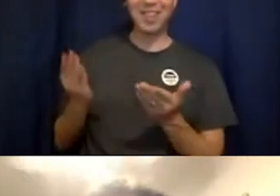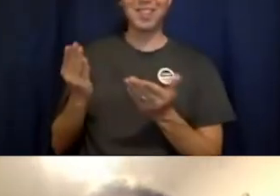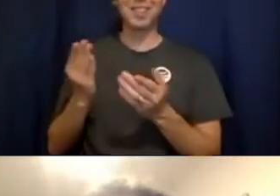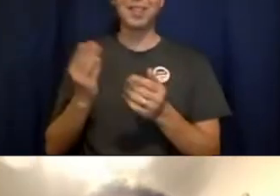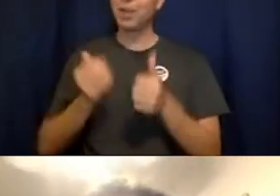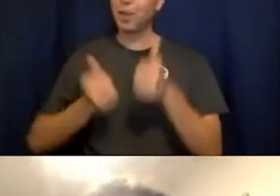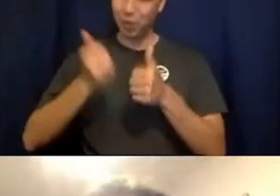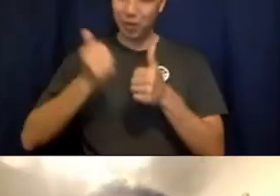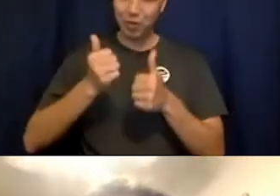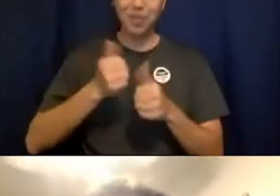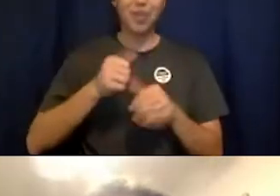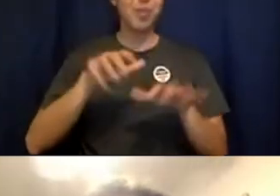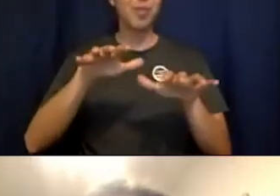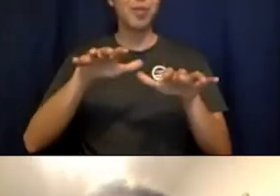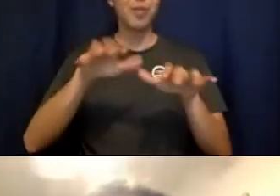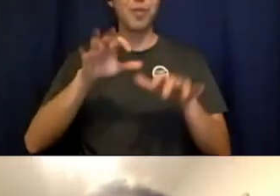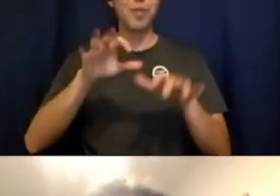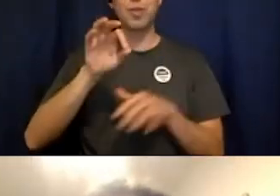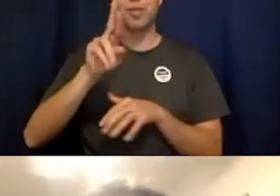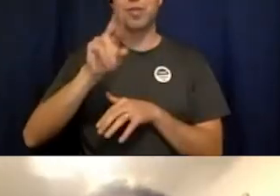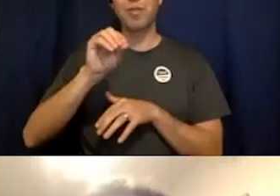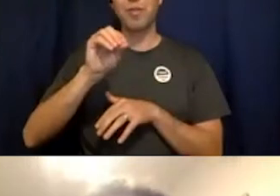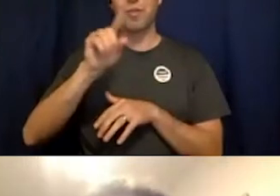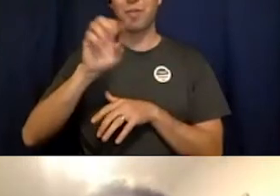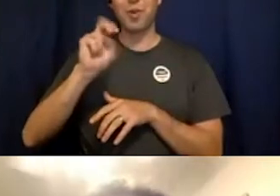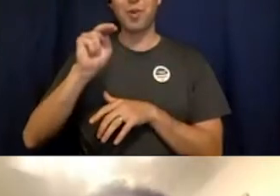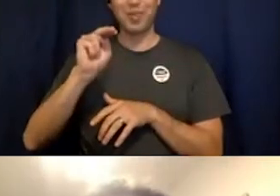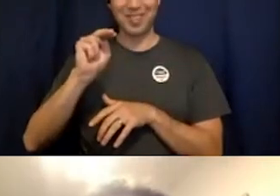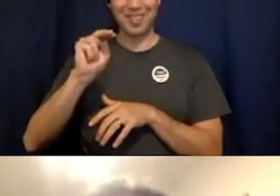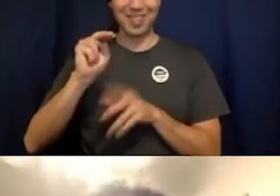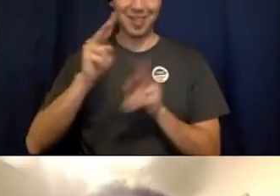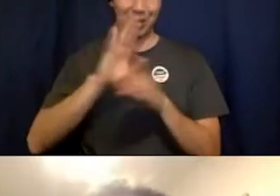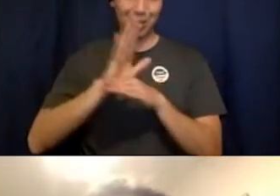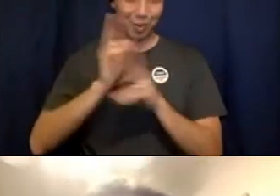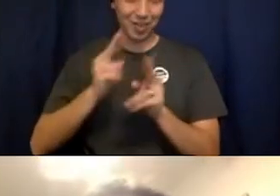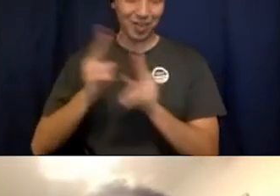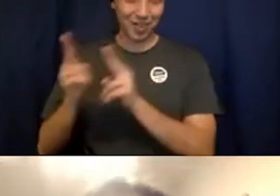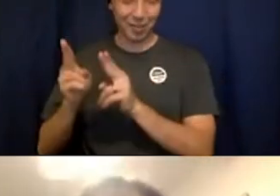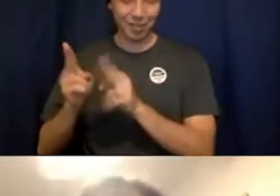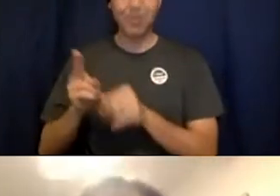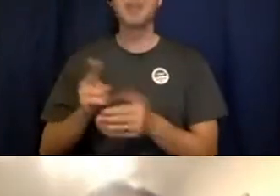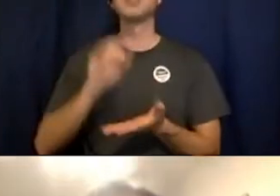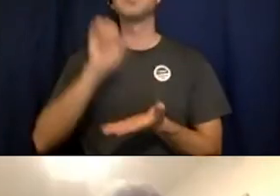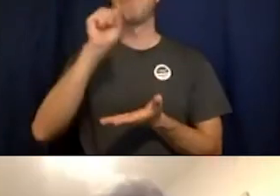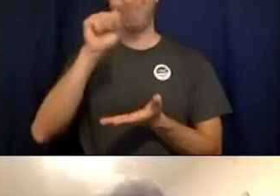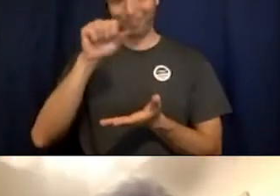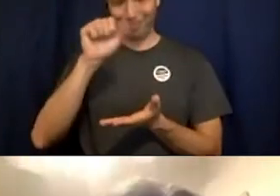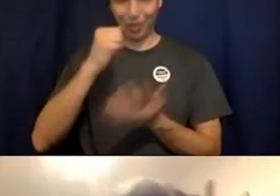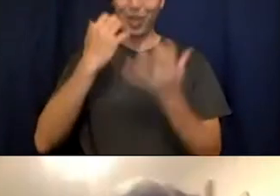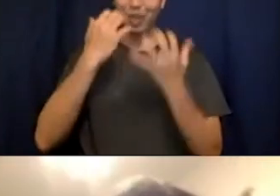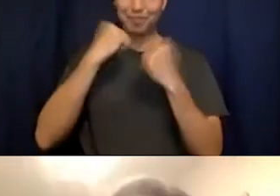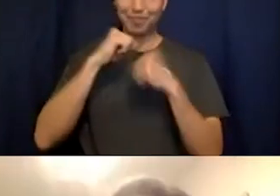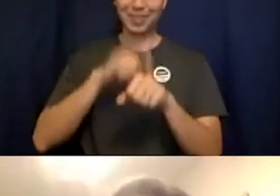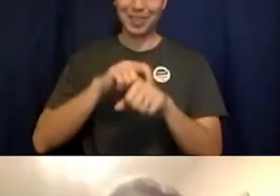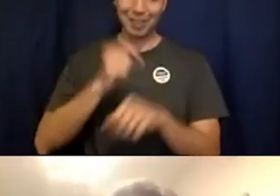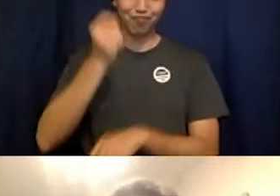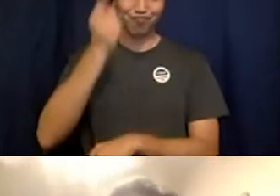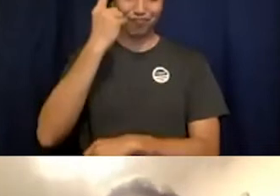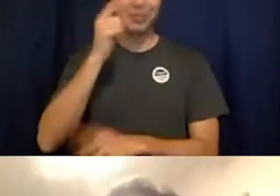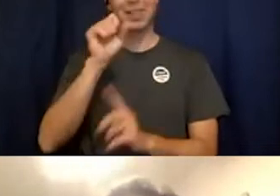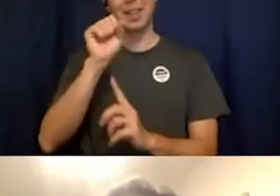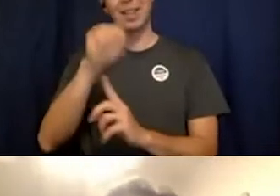panel on the face your inner demons. And this was my attempt at facing my inner demons. Oh, that's so